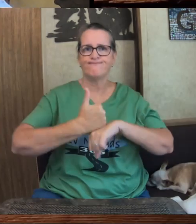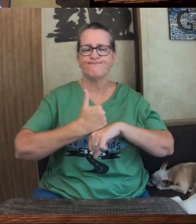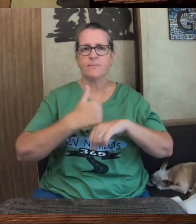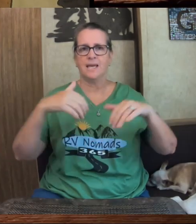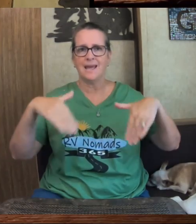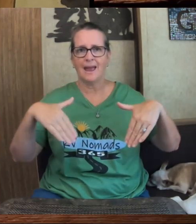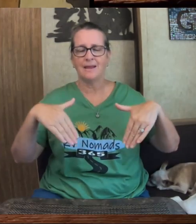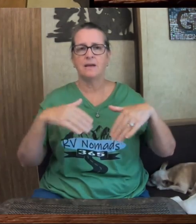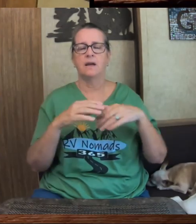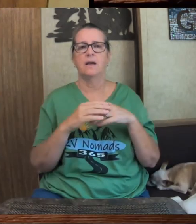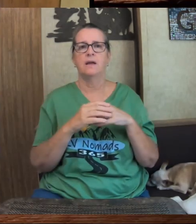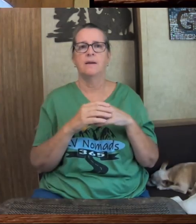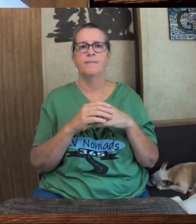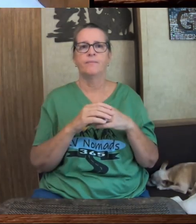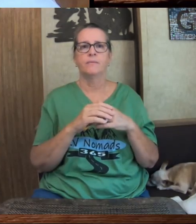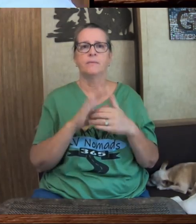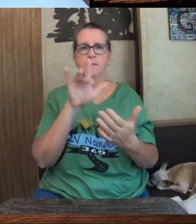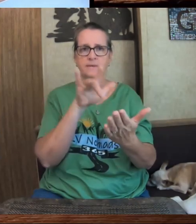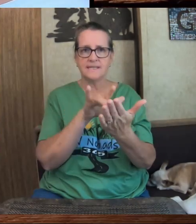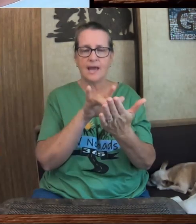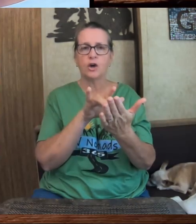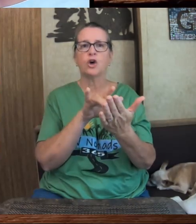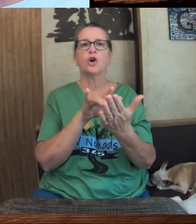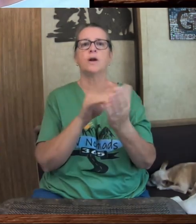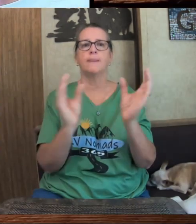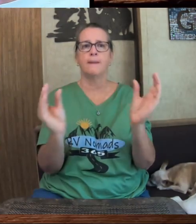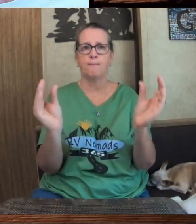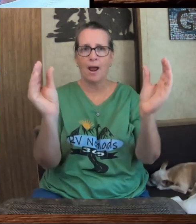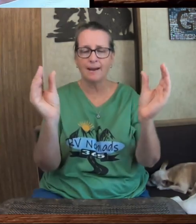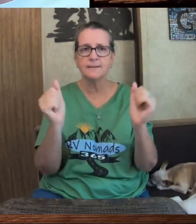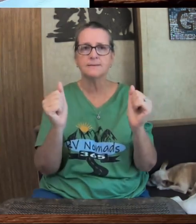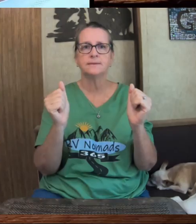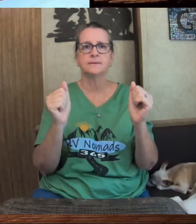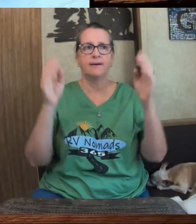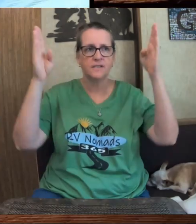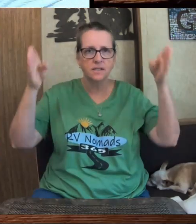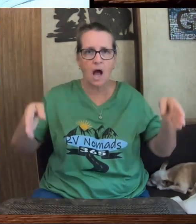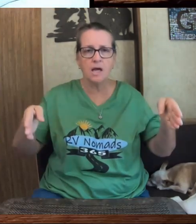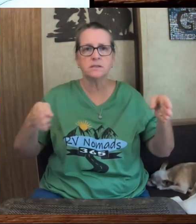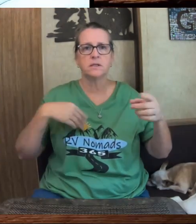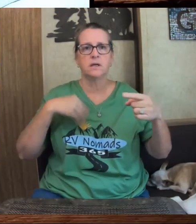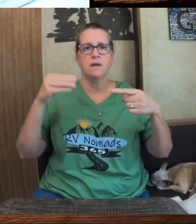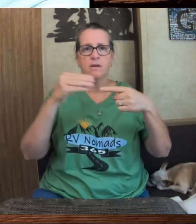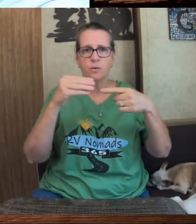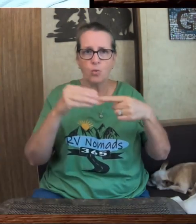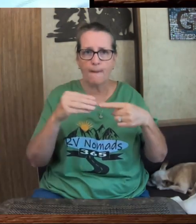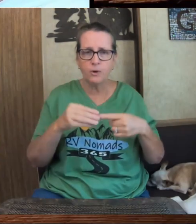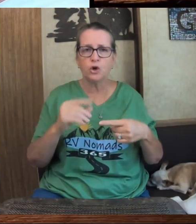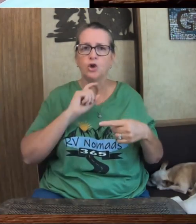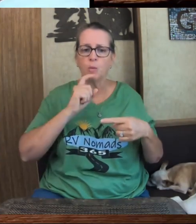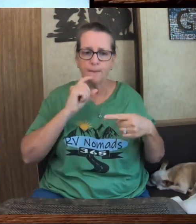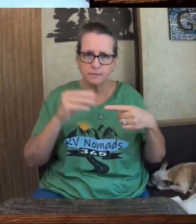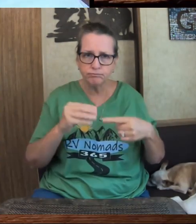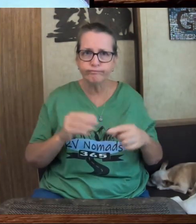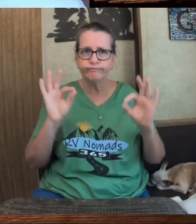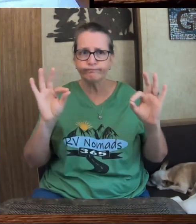yet. The center's in, the brackets are in, these are cut, the rubber little grommets on the end are